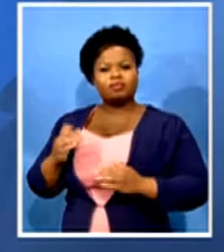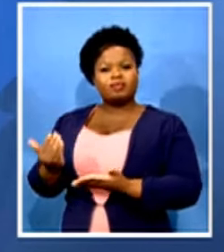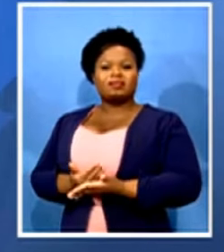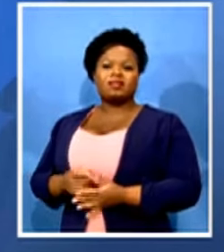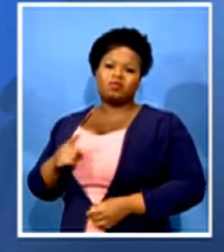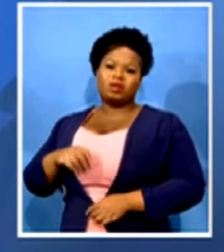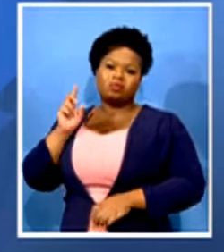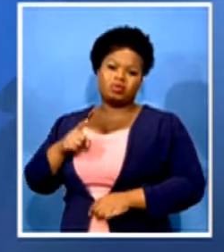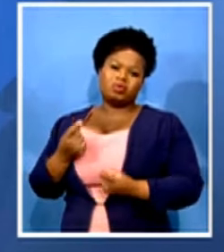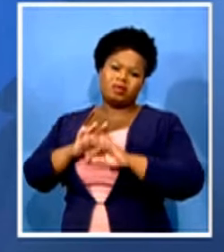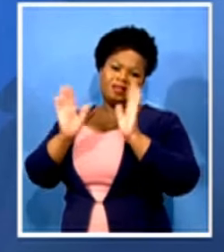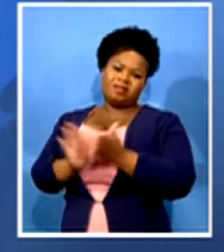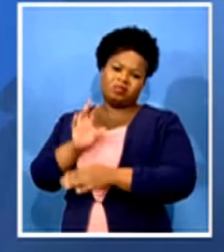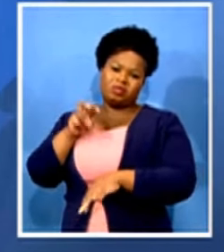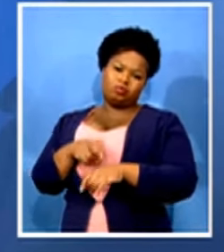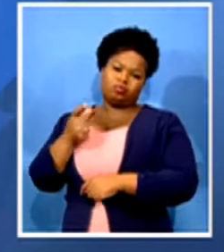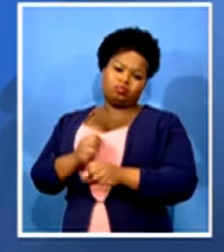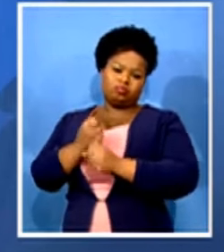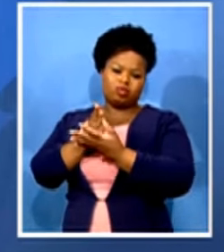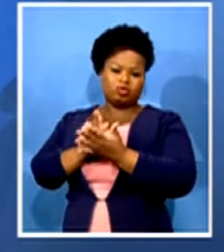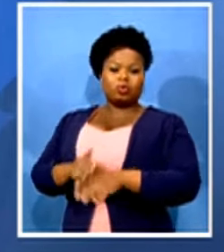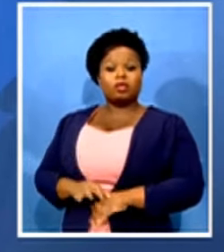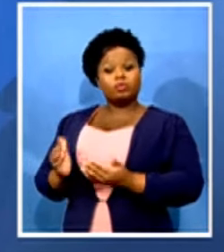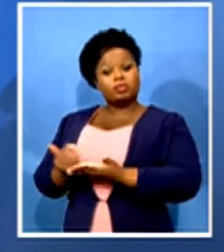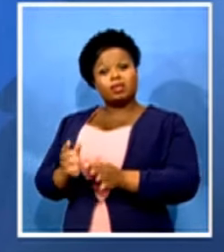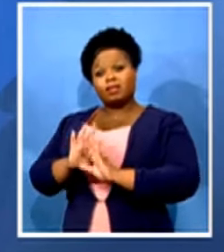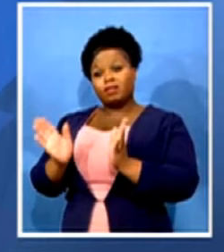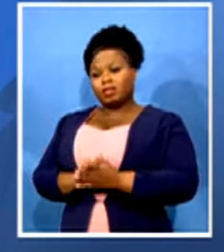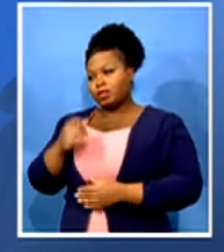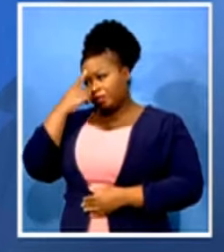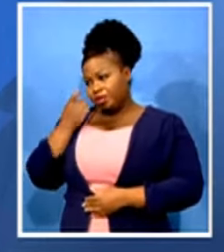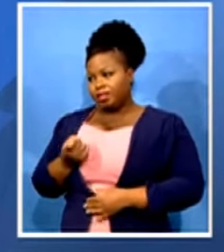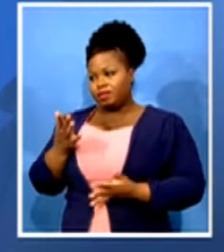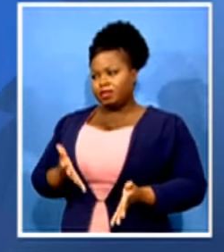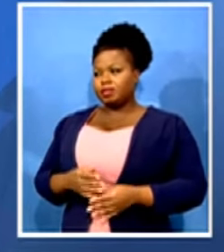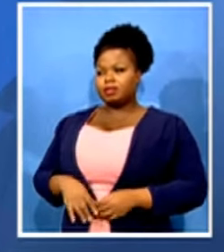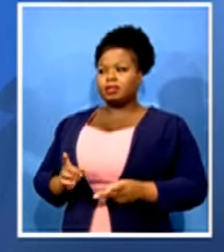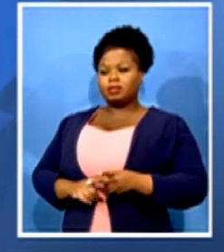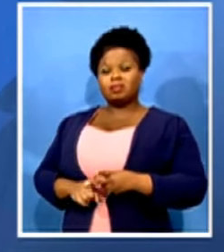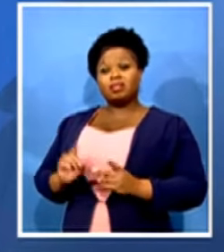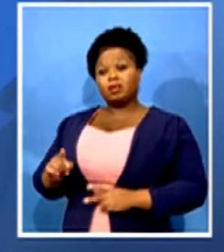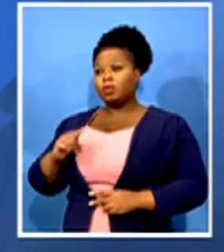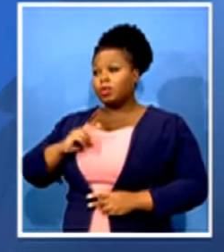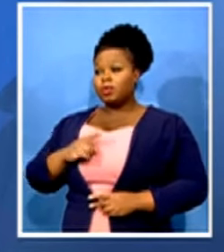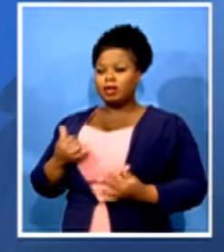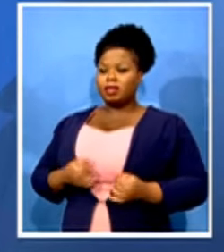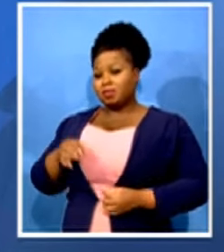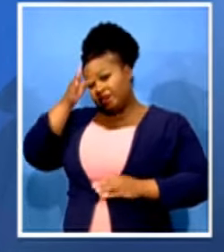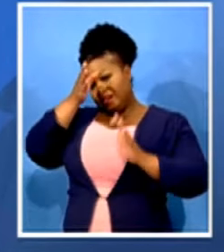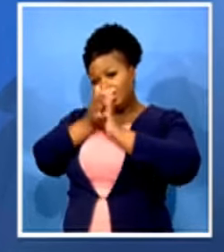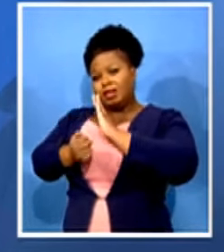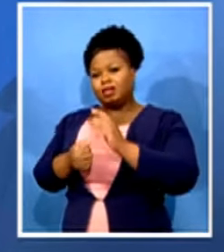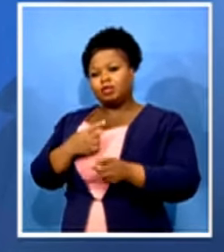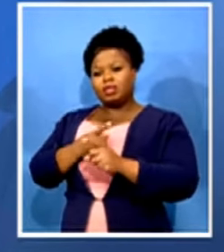saving what they believe is right and factual, and I'm sure that they have got a ton of experts and statistics that they can also bring to the forefront,